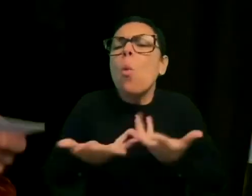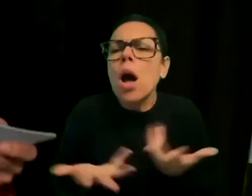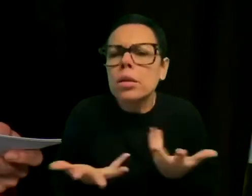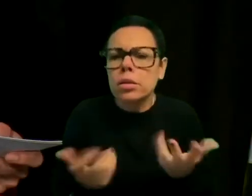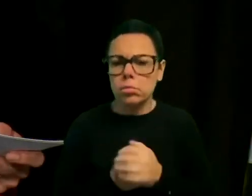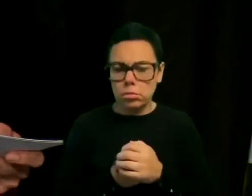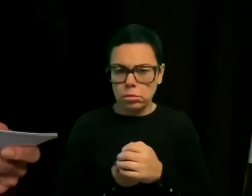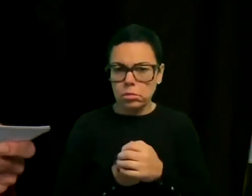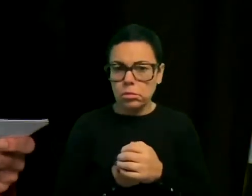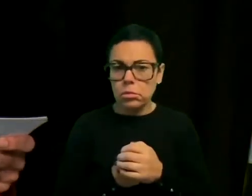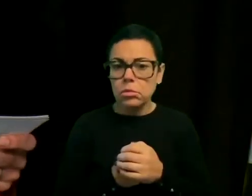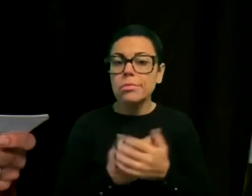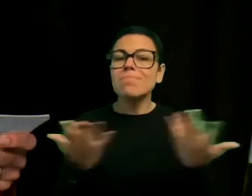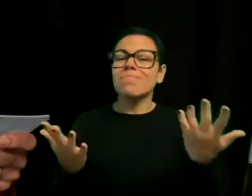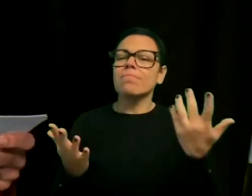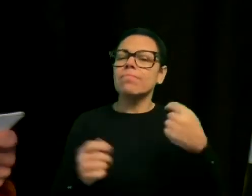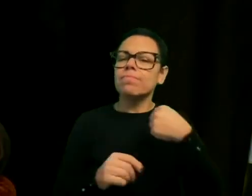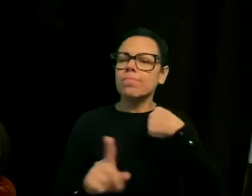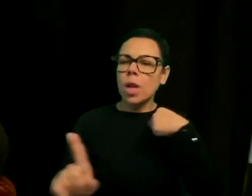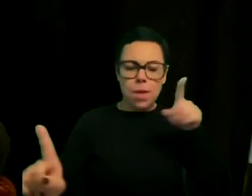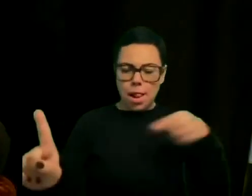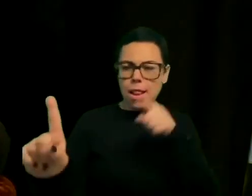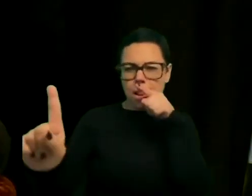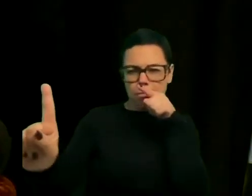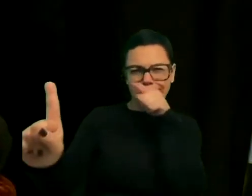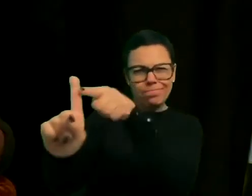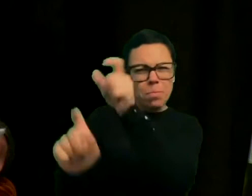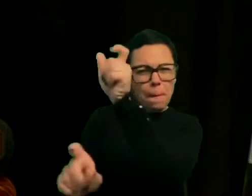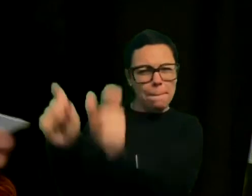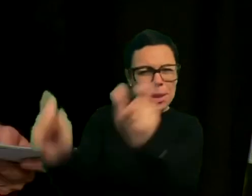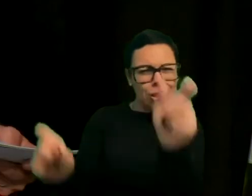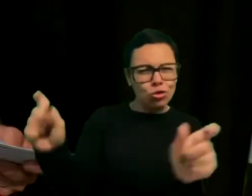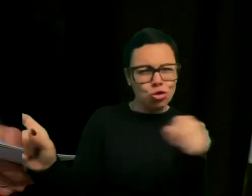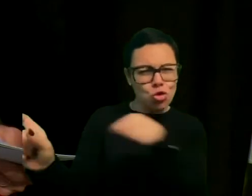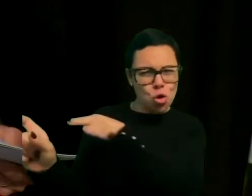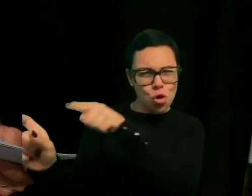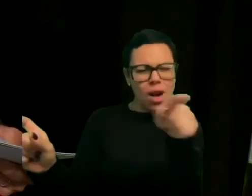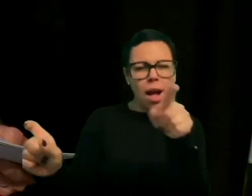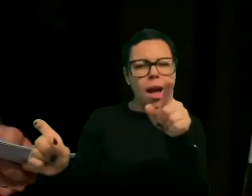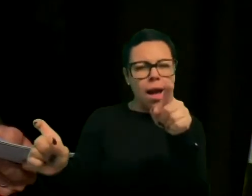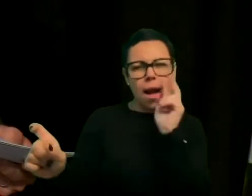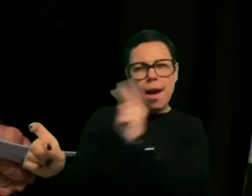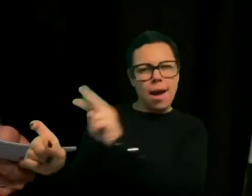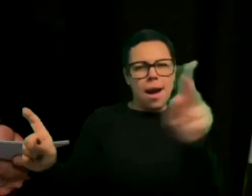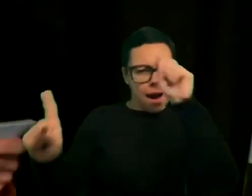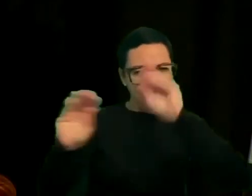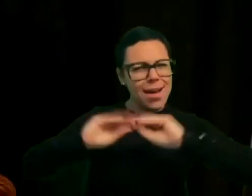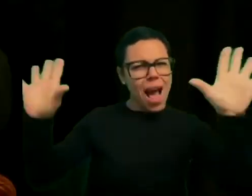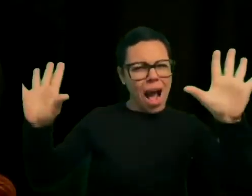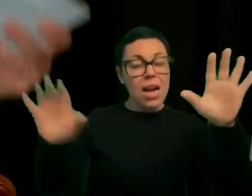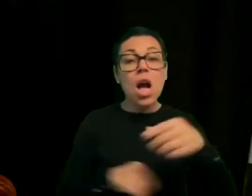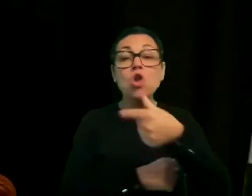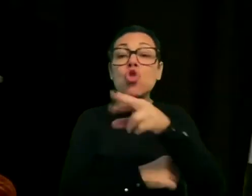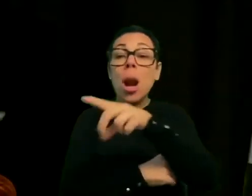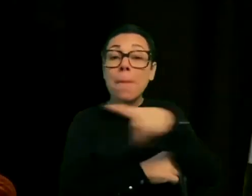audience better. And you will avoid unintended exclusion of one of the genders.